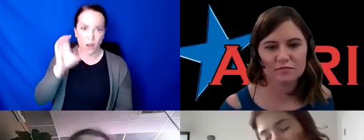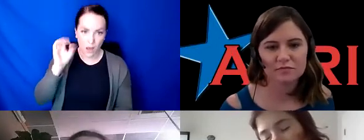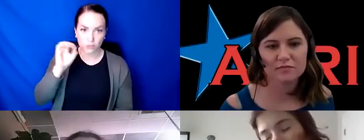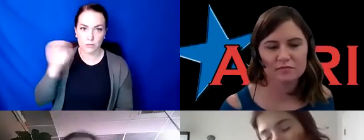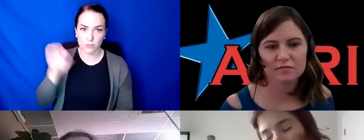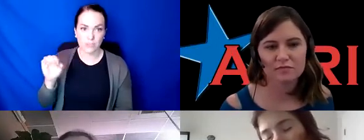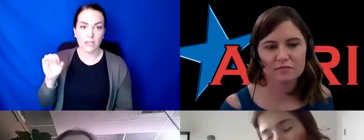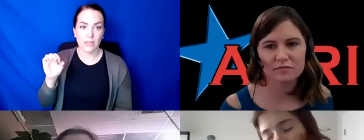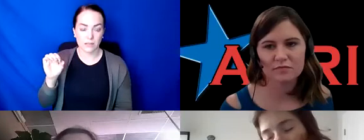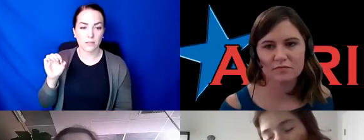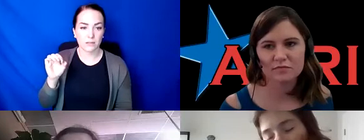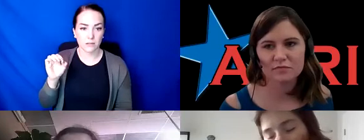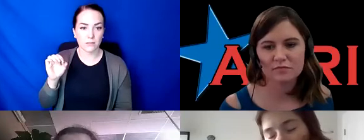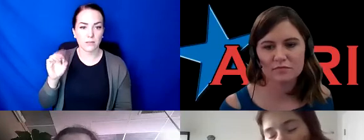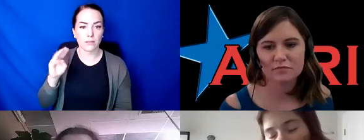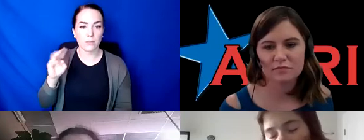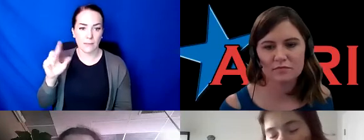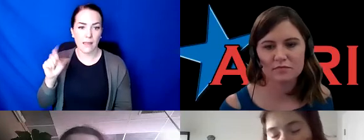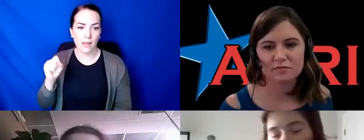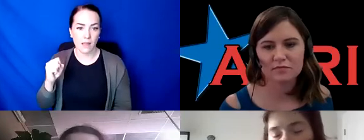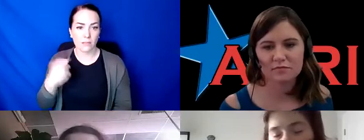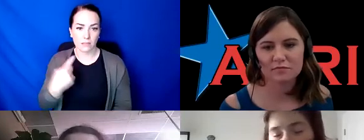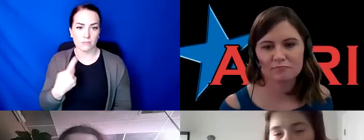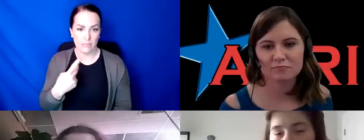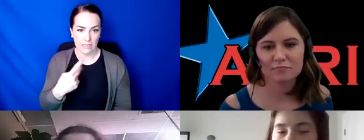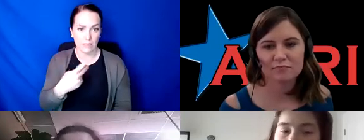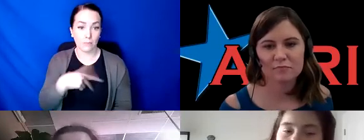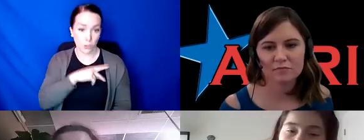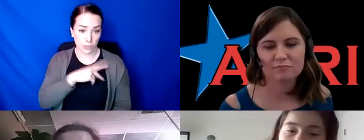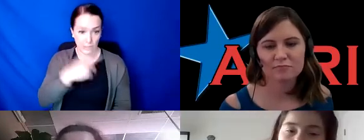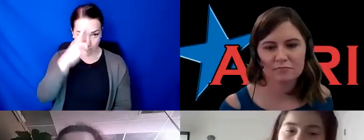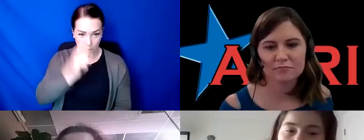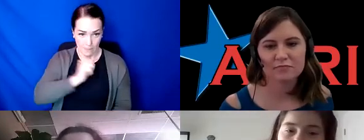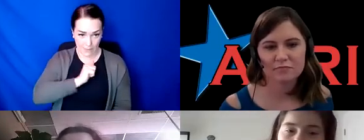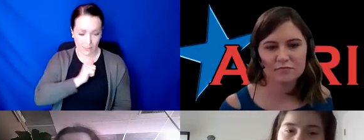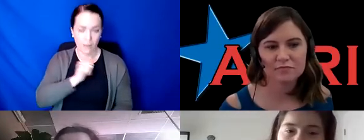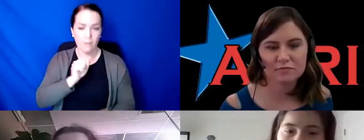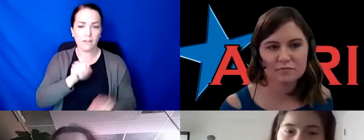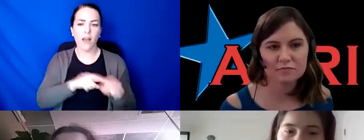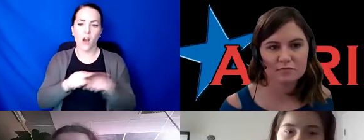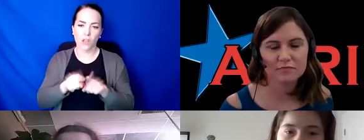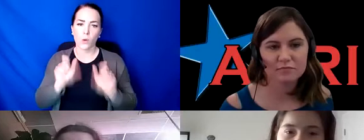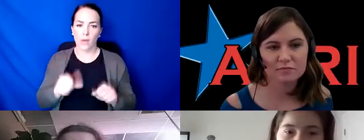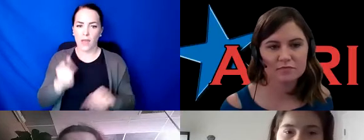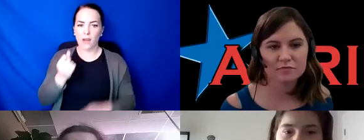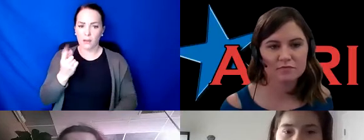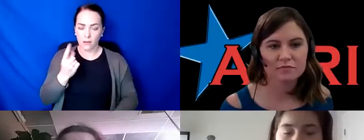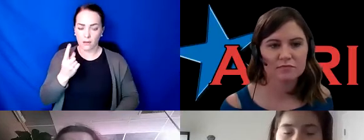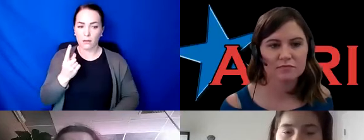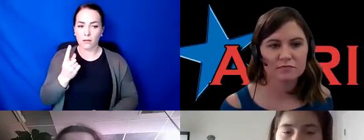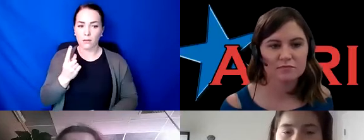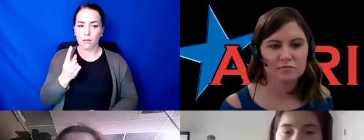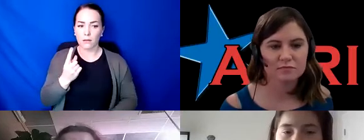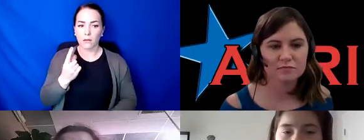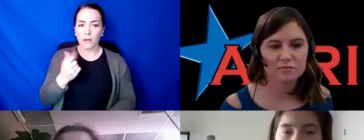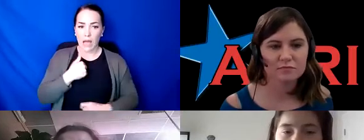100%, Mels. I mean, personally, for myself, I can also relate to, for myself, I refer to